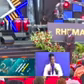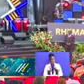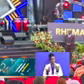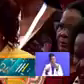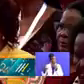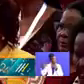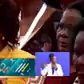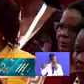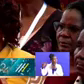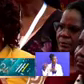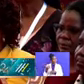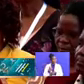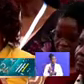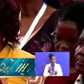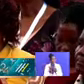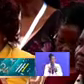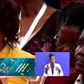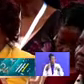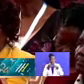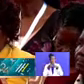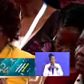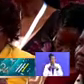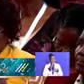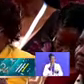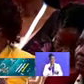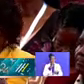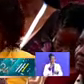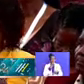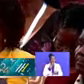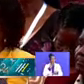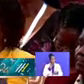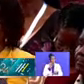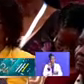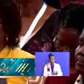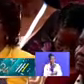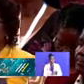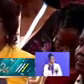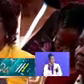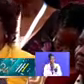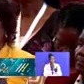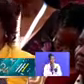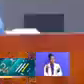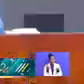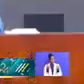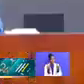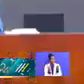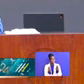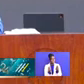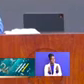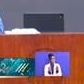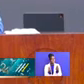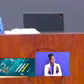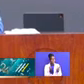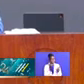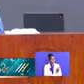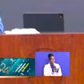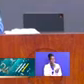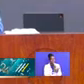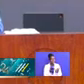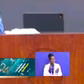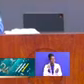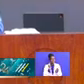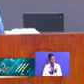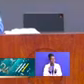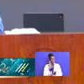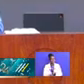days there is something that we call Echo passport Echo passport simply mean a passport